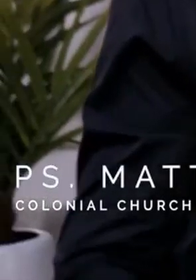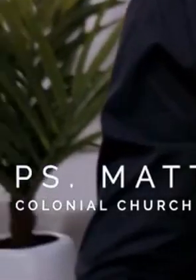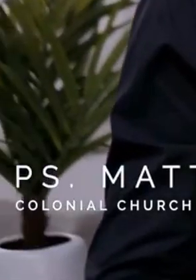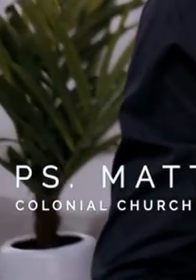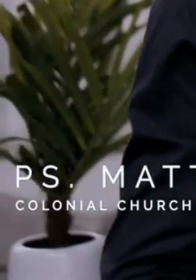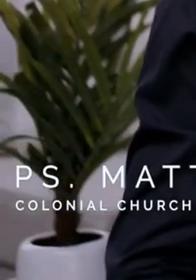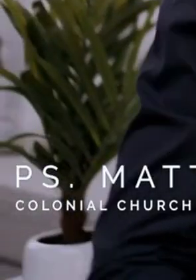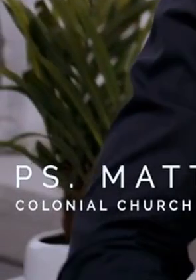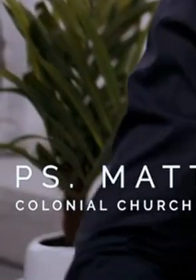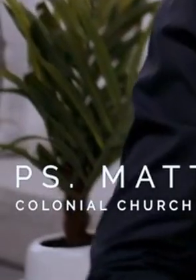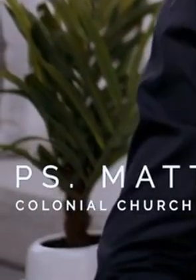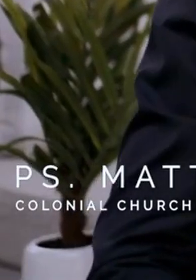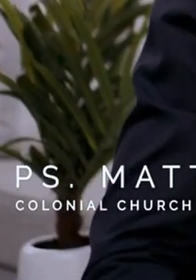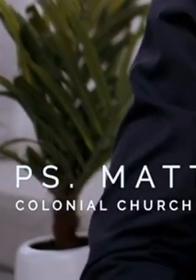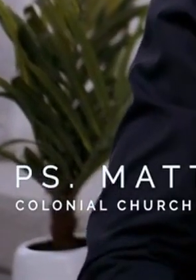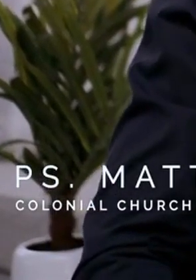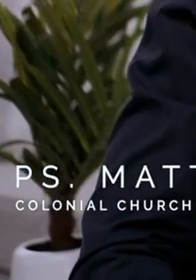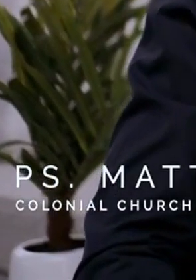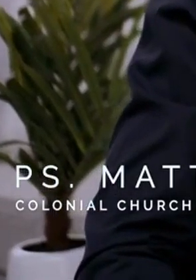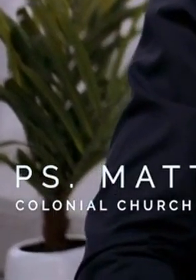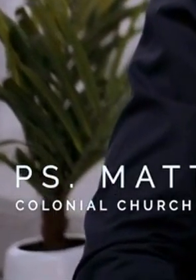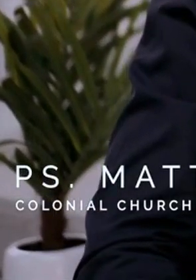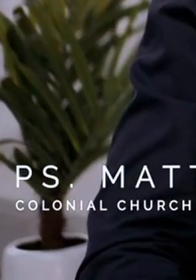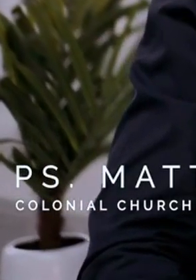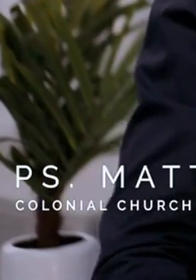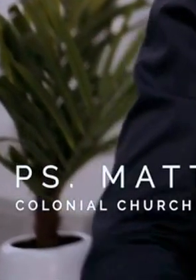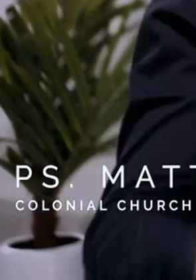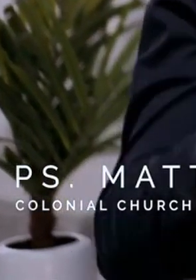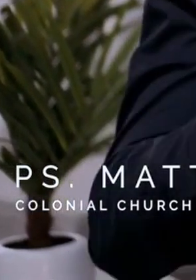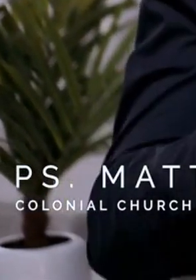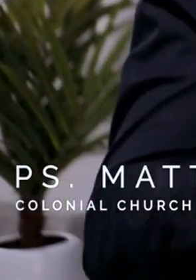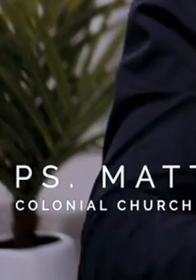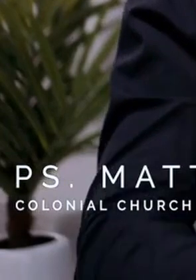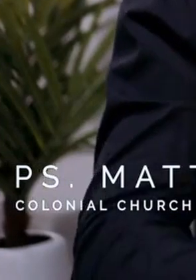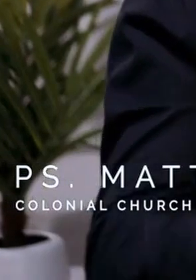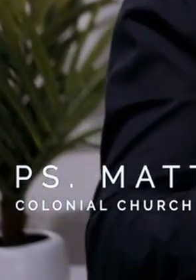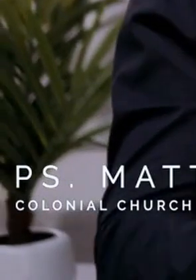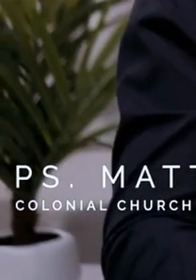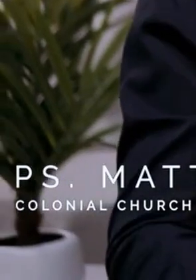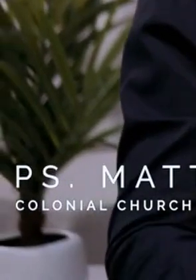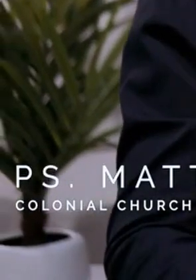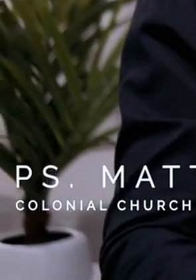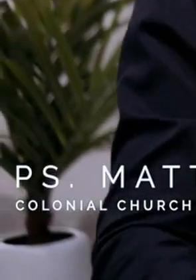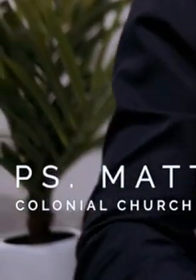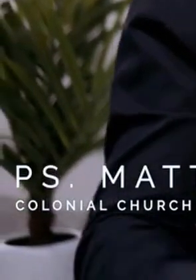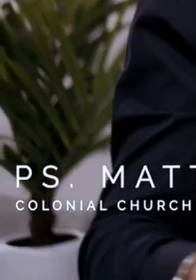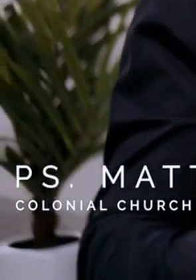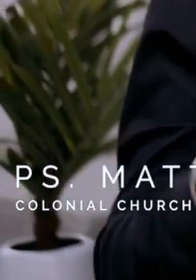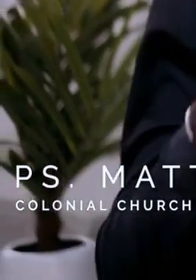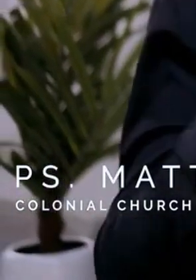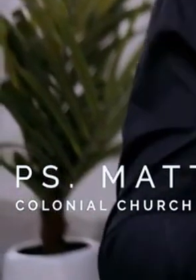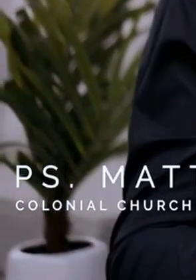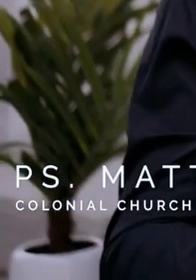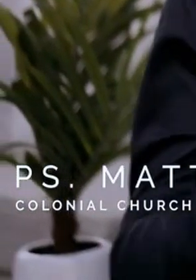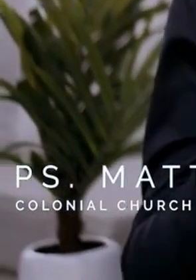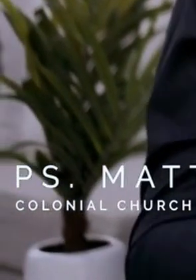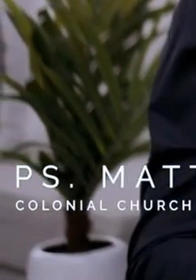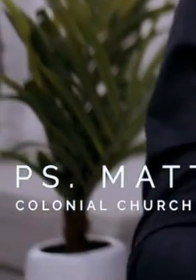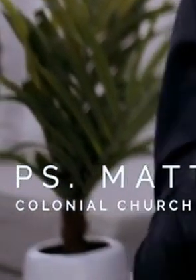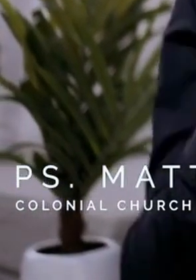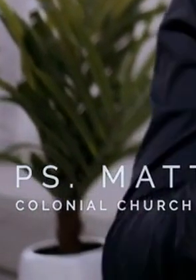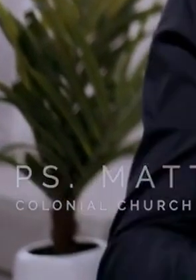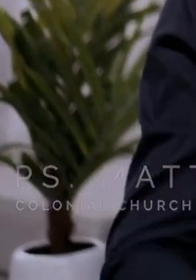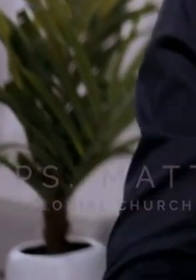Well, hey, Maddie and Jill here, and we're at church getting ready for Sunday services, and we're so glad that you've been able to join us right now. We're a church that loves God,